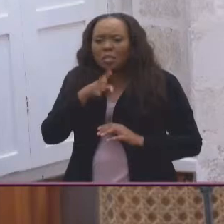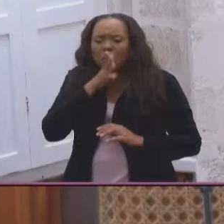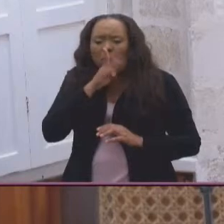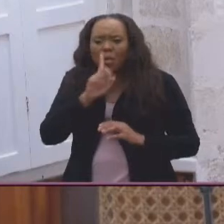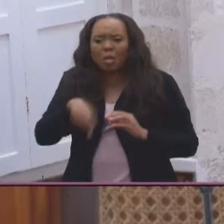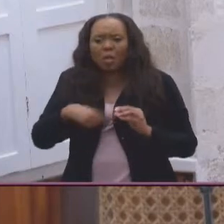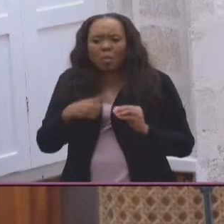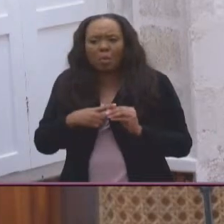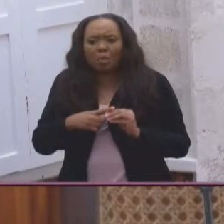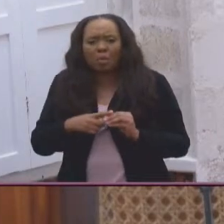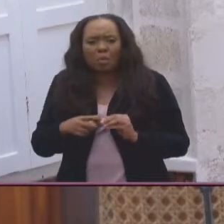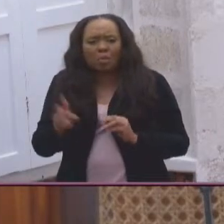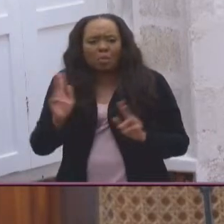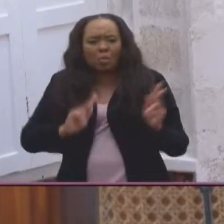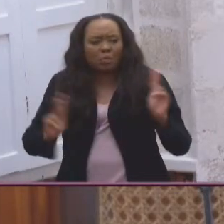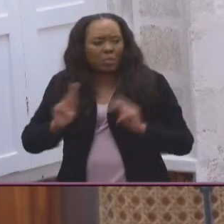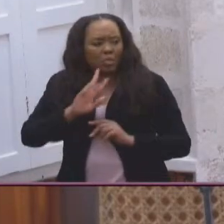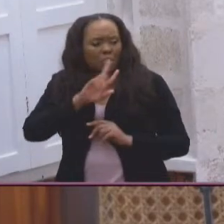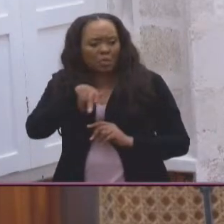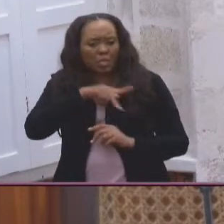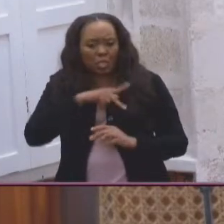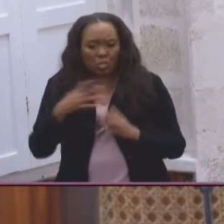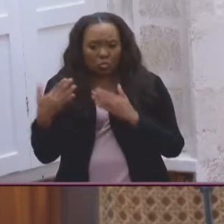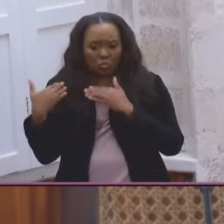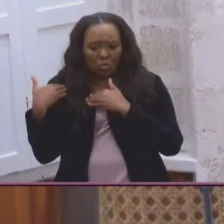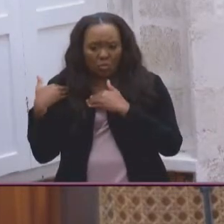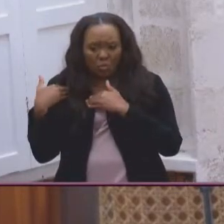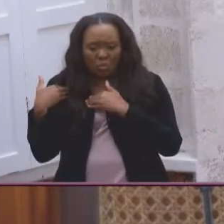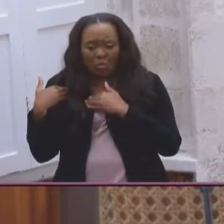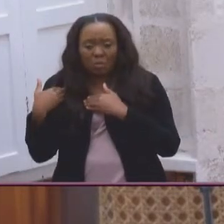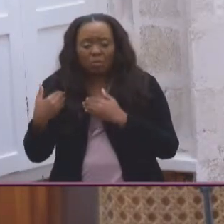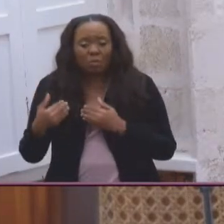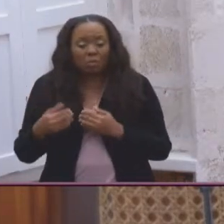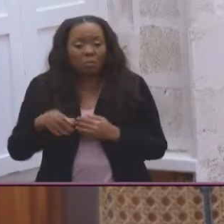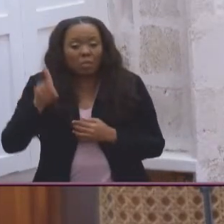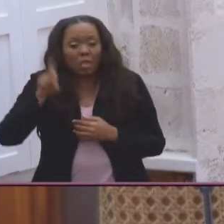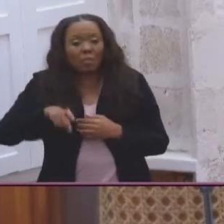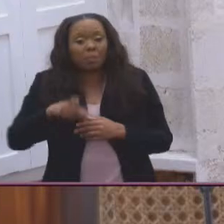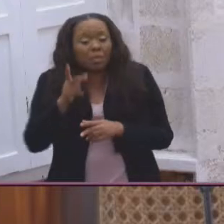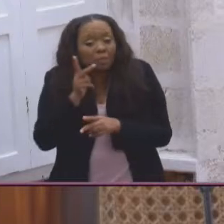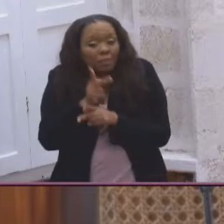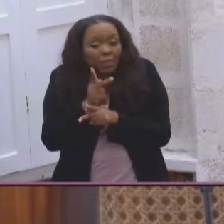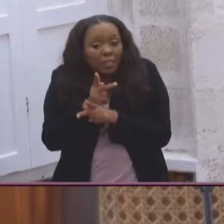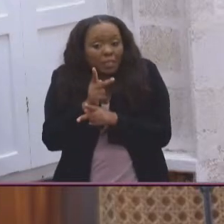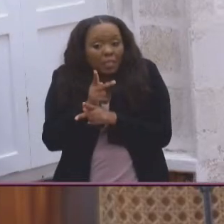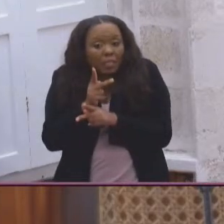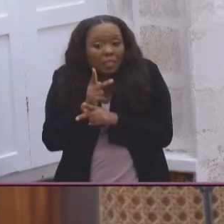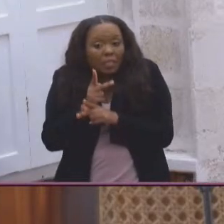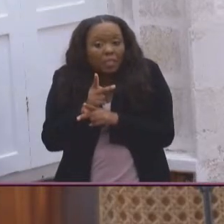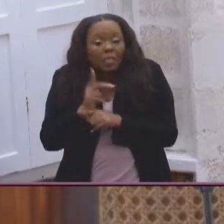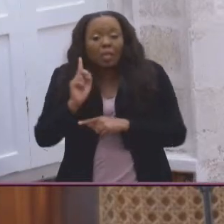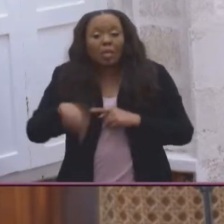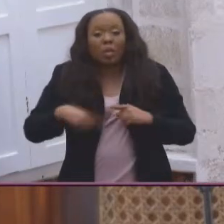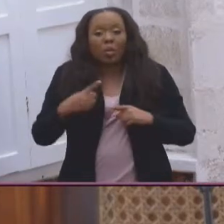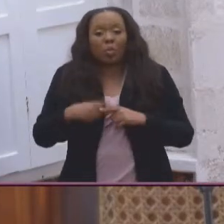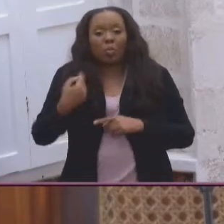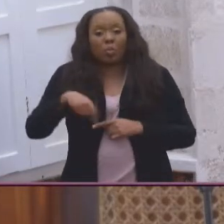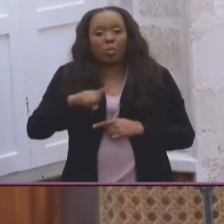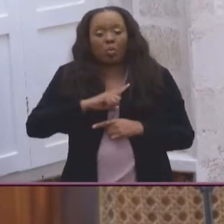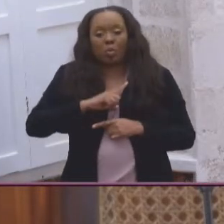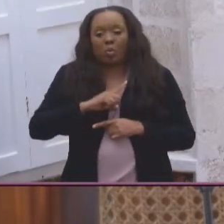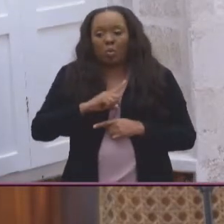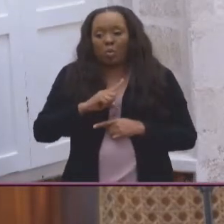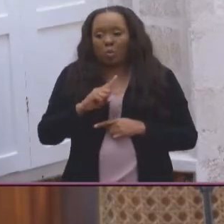very careful when we speak from this platform, from this